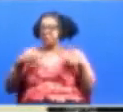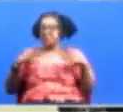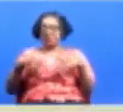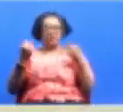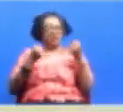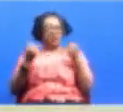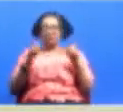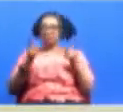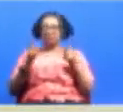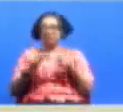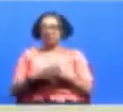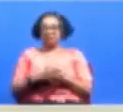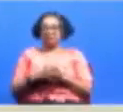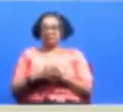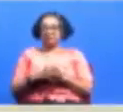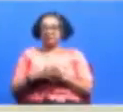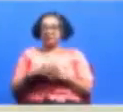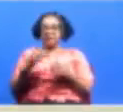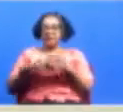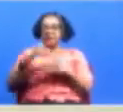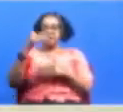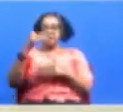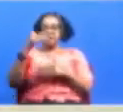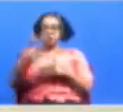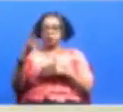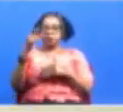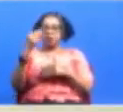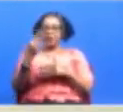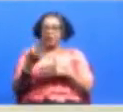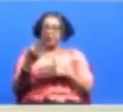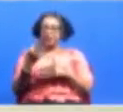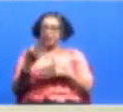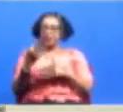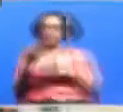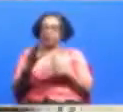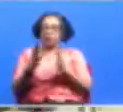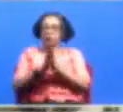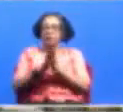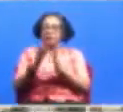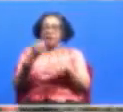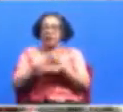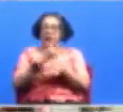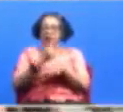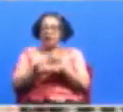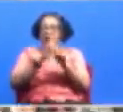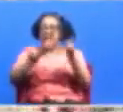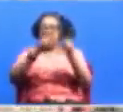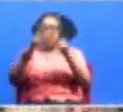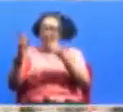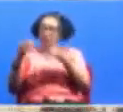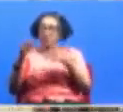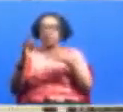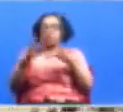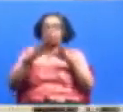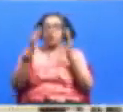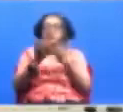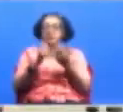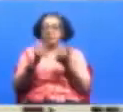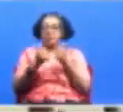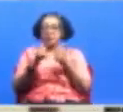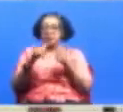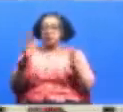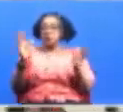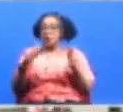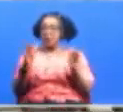not even a vehicle or something. After an eventful 2023 with tours in Ghana for the Continental Championship and the World Championship